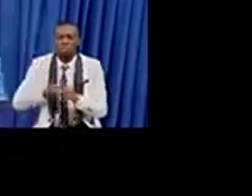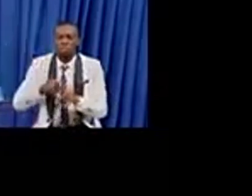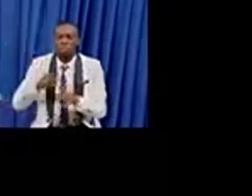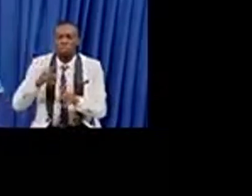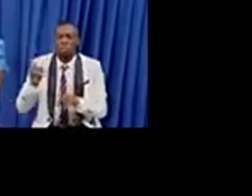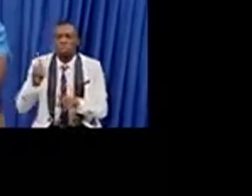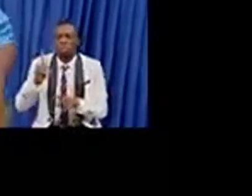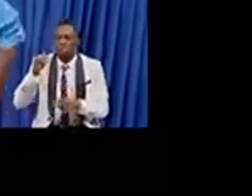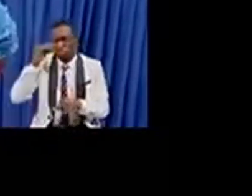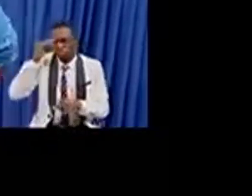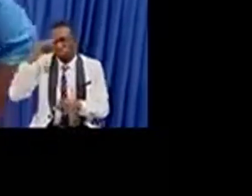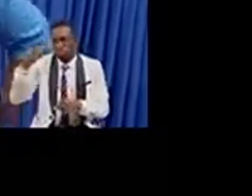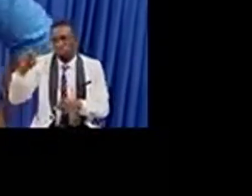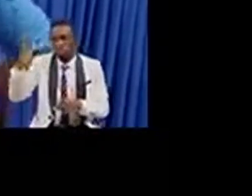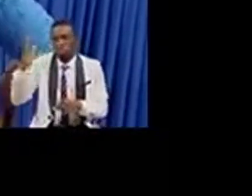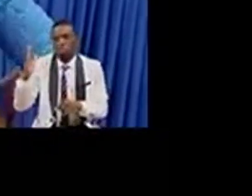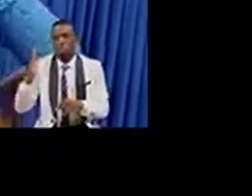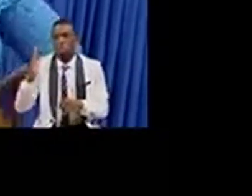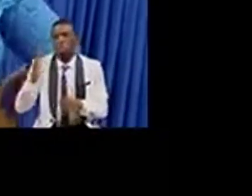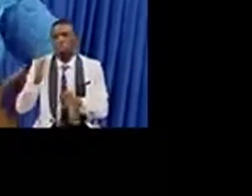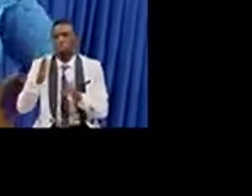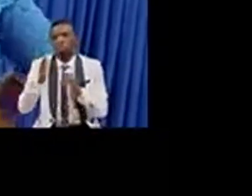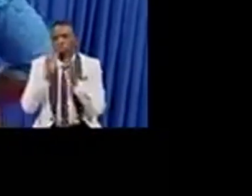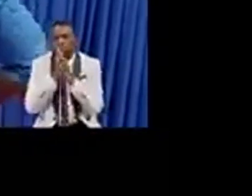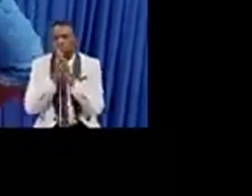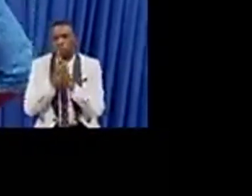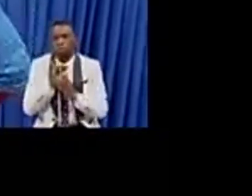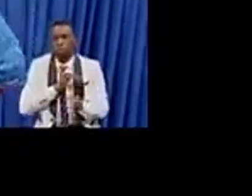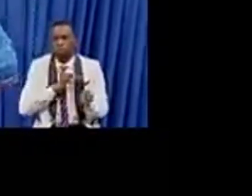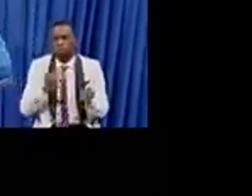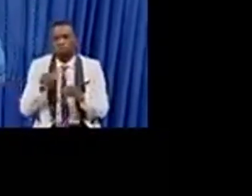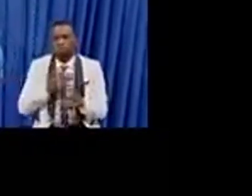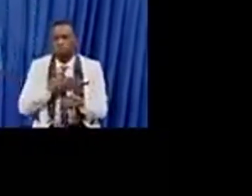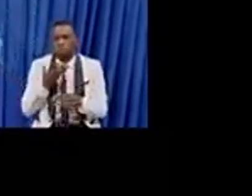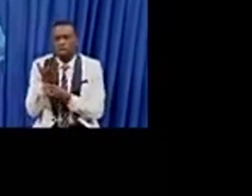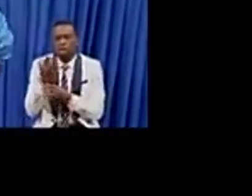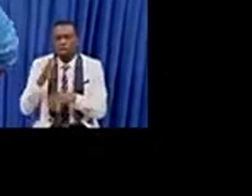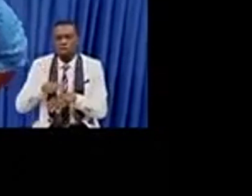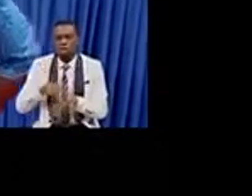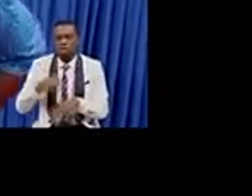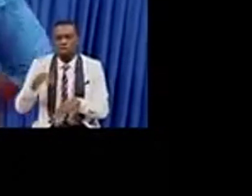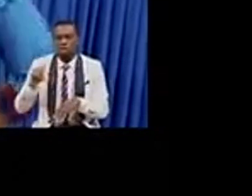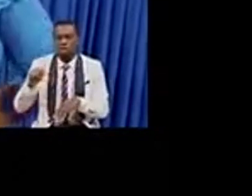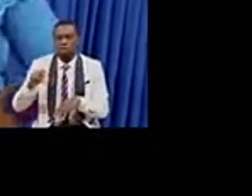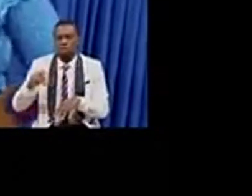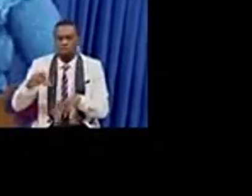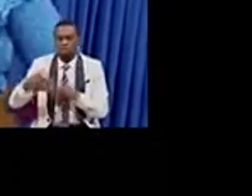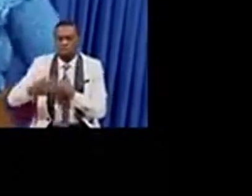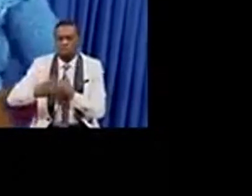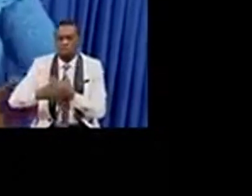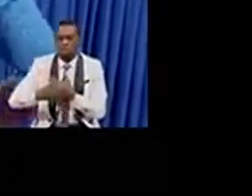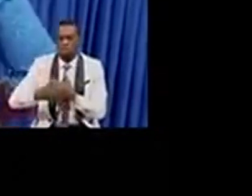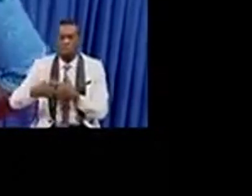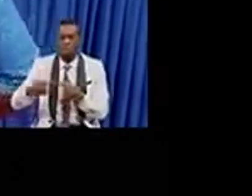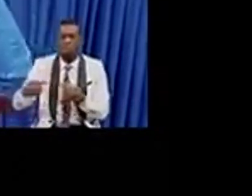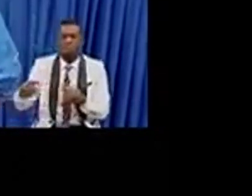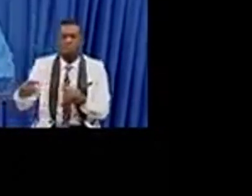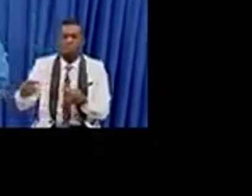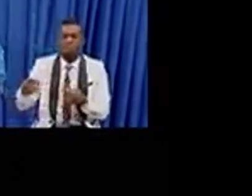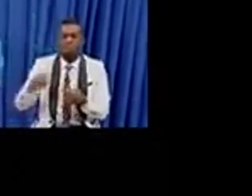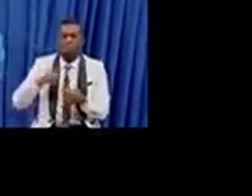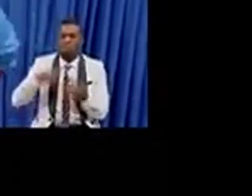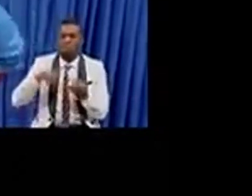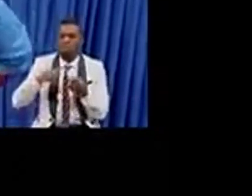have problem. And I lay hand that back because bone is already shifted out. And when he touched it, will come out. So when the man of